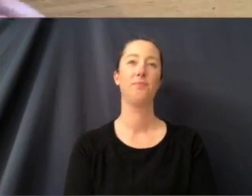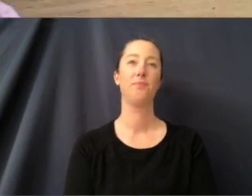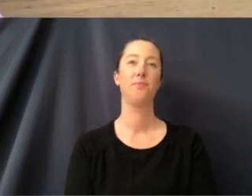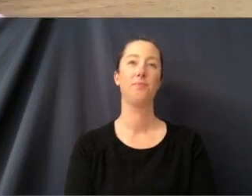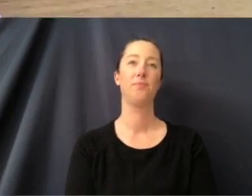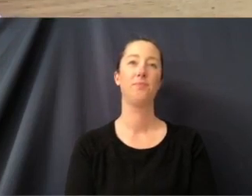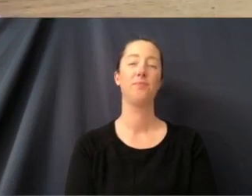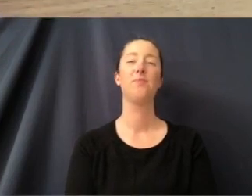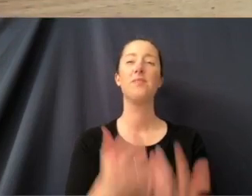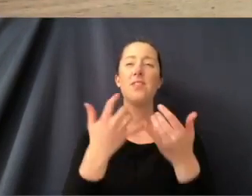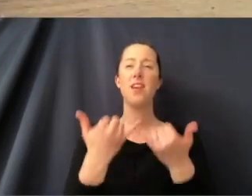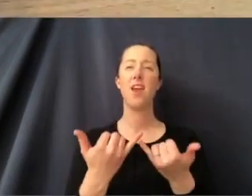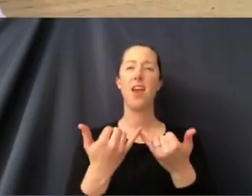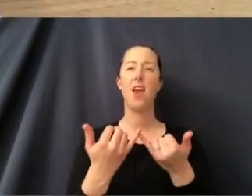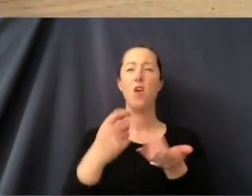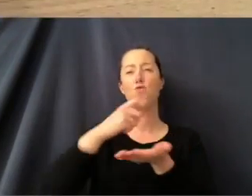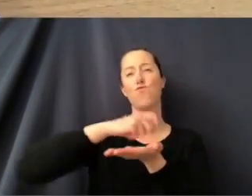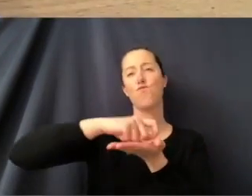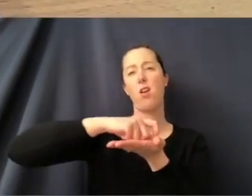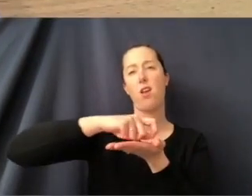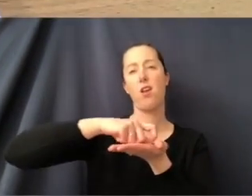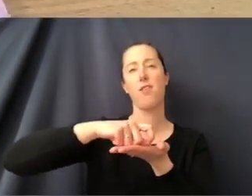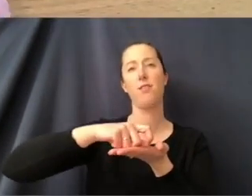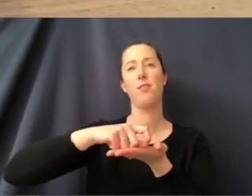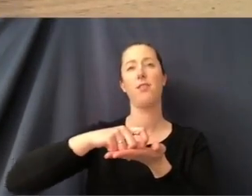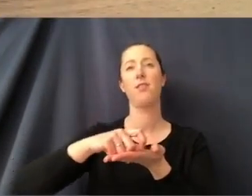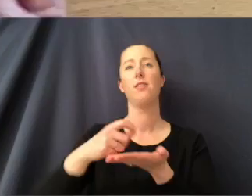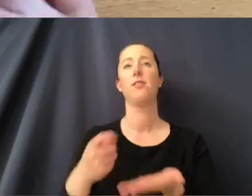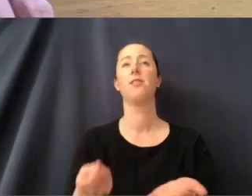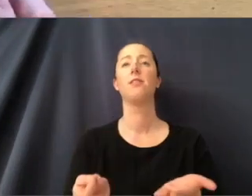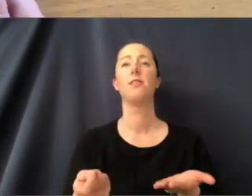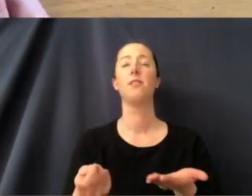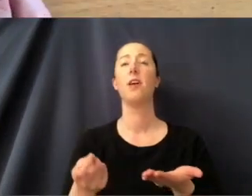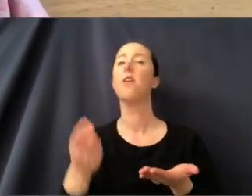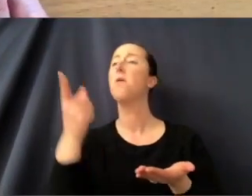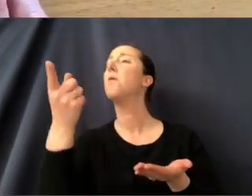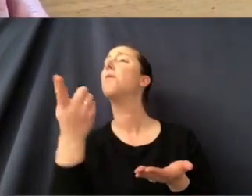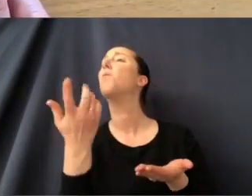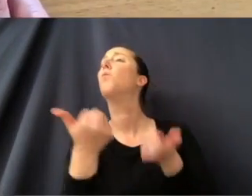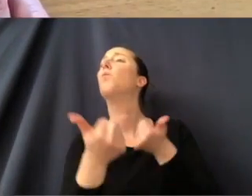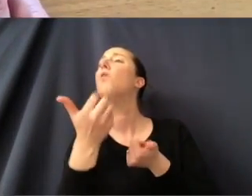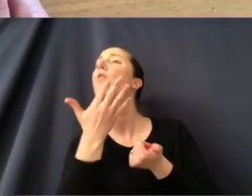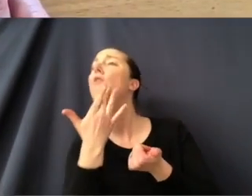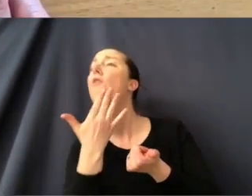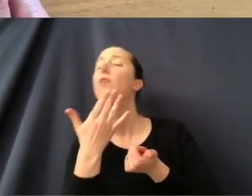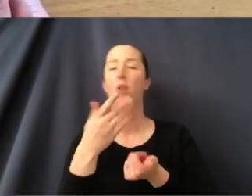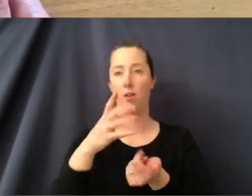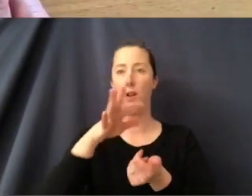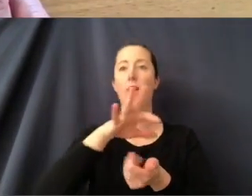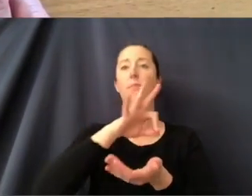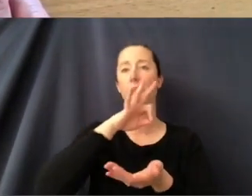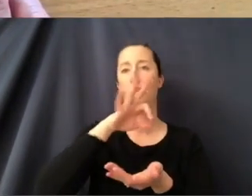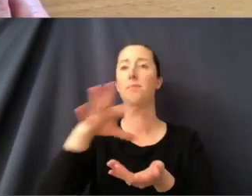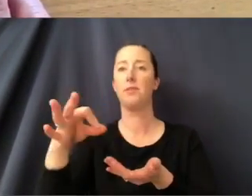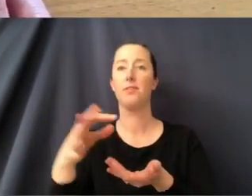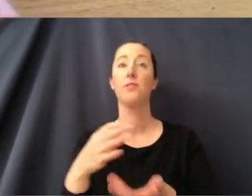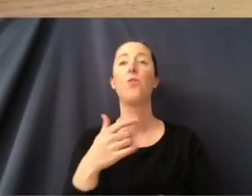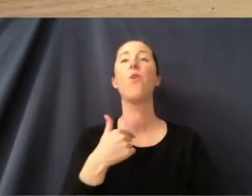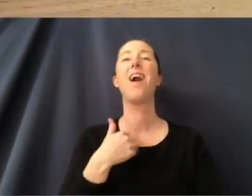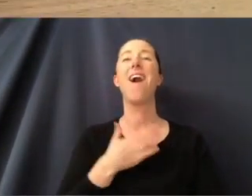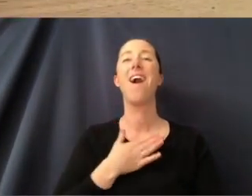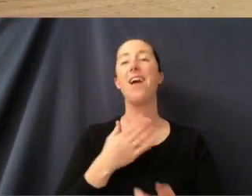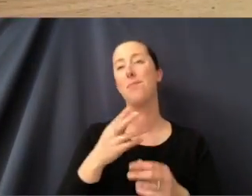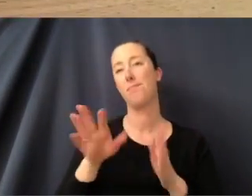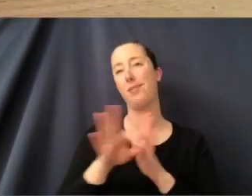And now it is time to write on your fortune teller. This is how you'll know how to make it work. Let's see. What do I write down? I wrote down colors for this